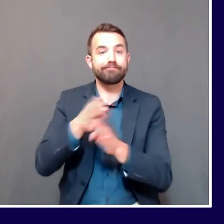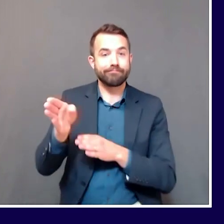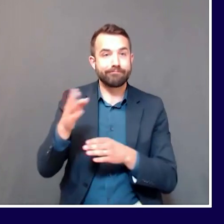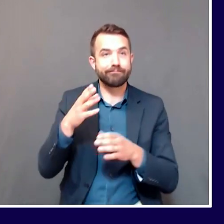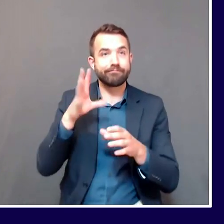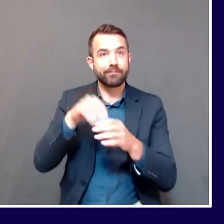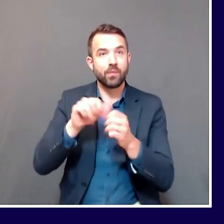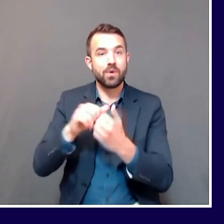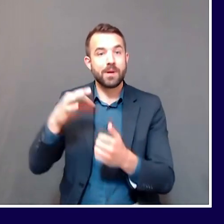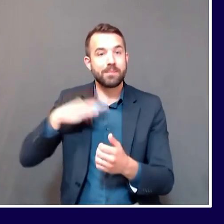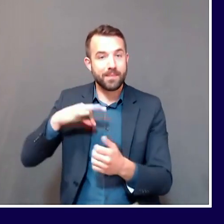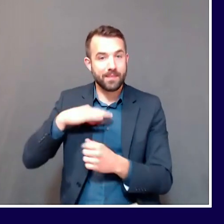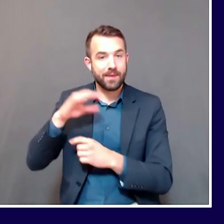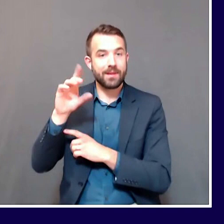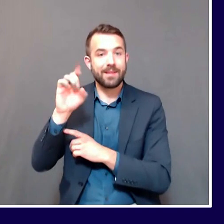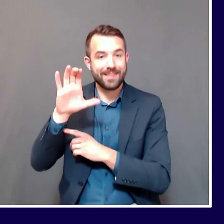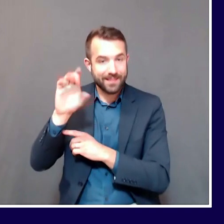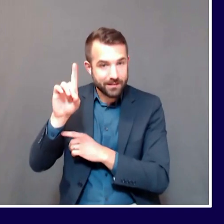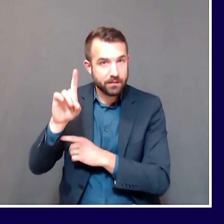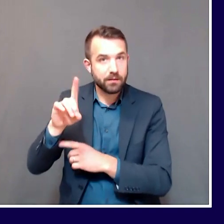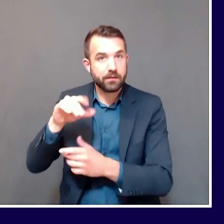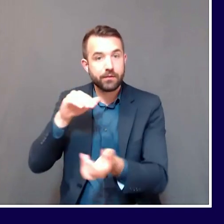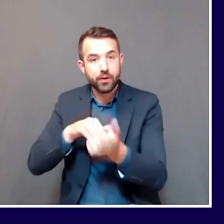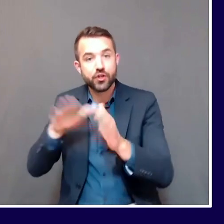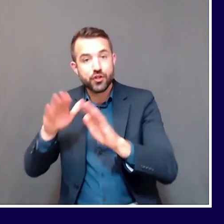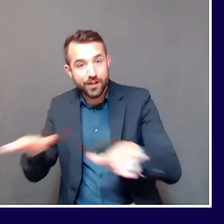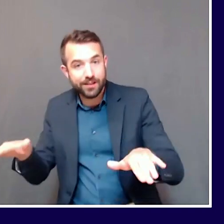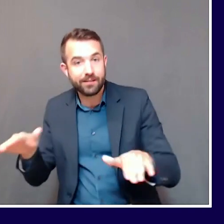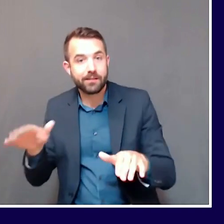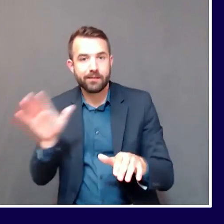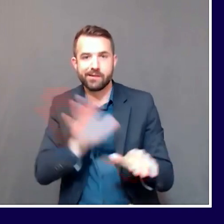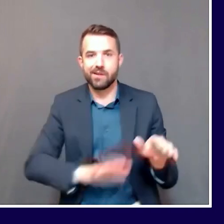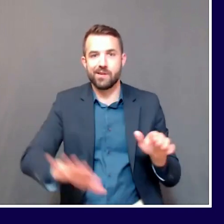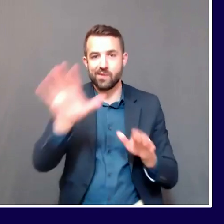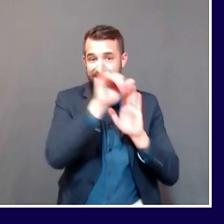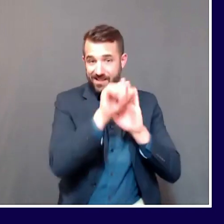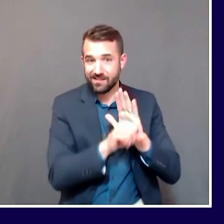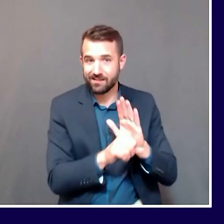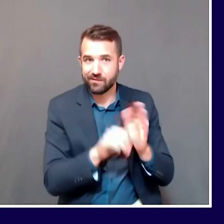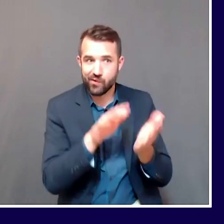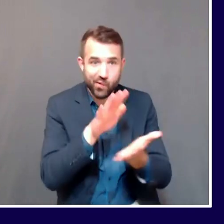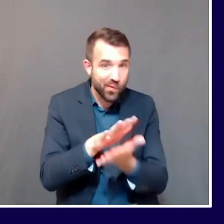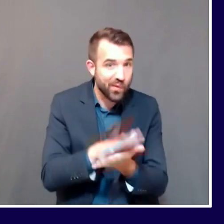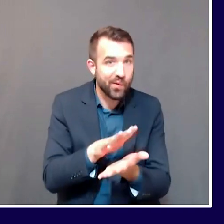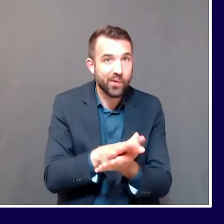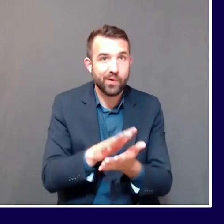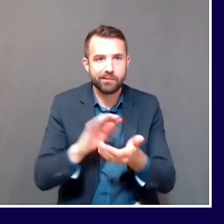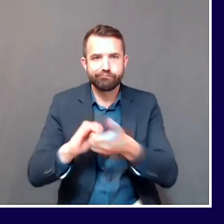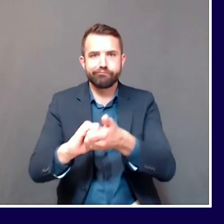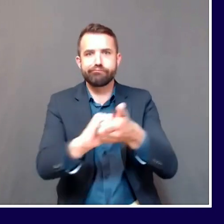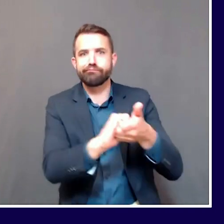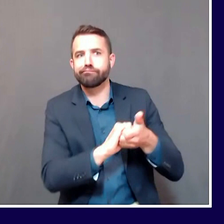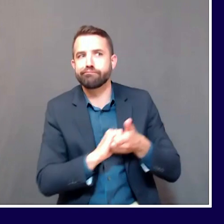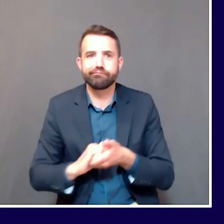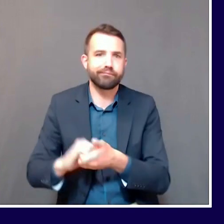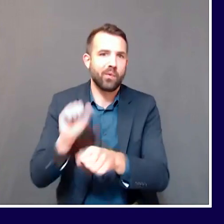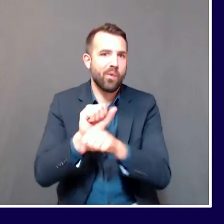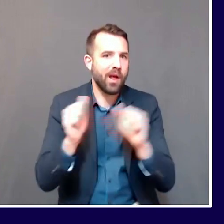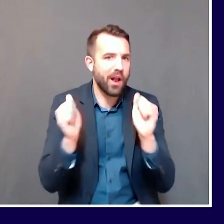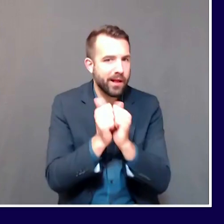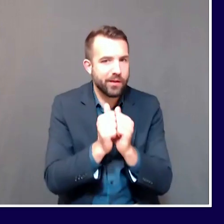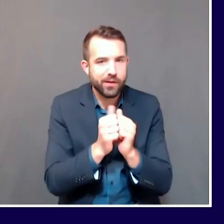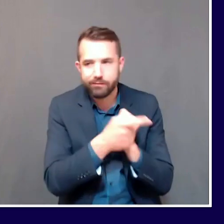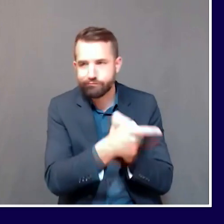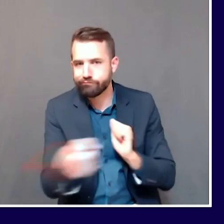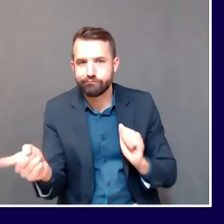programs with pediatricians across the state, as well as with our schools who are also sharing the need to make